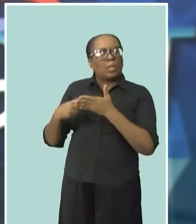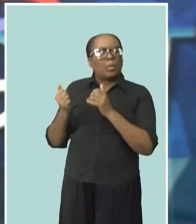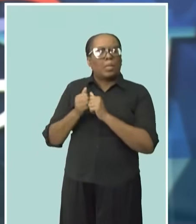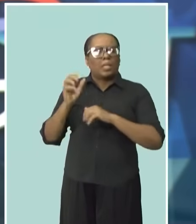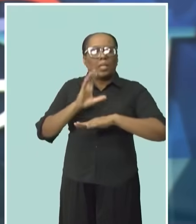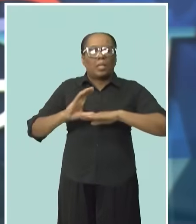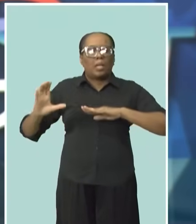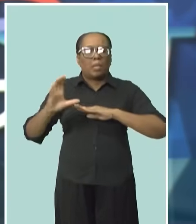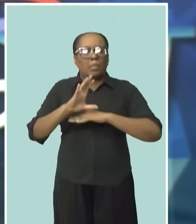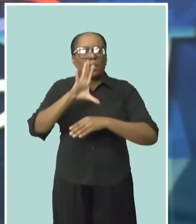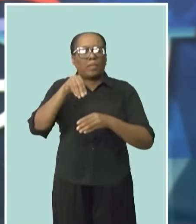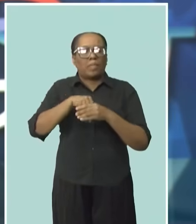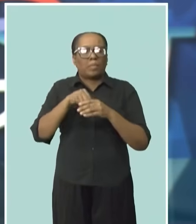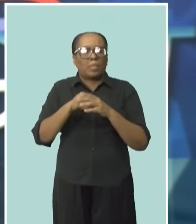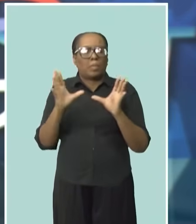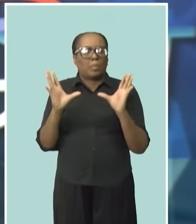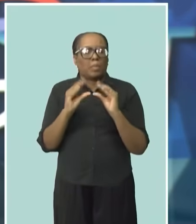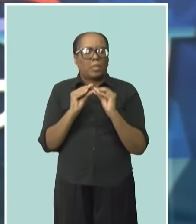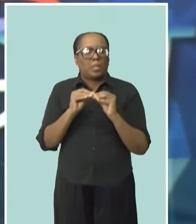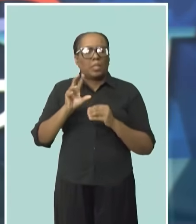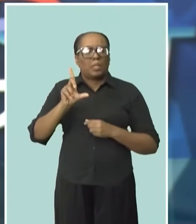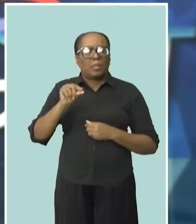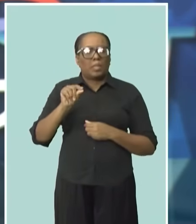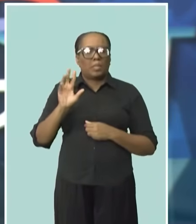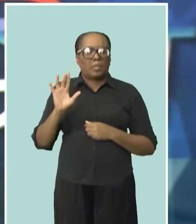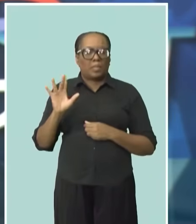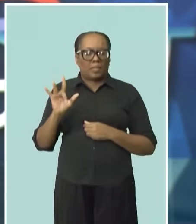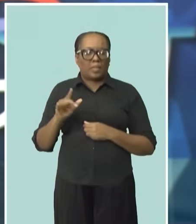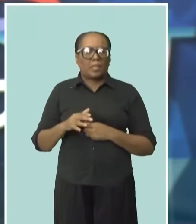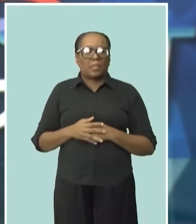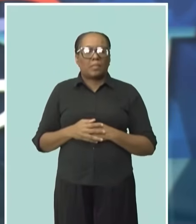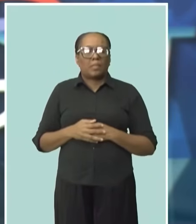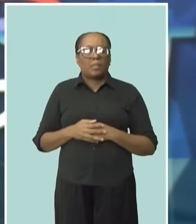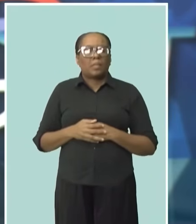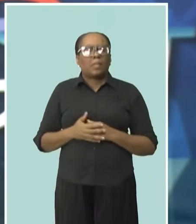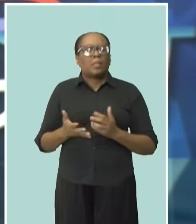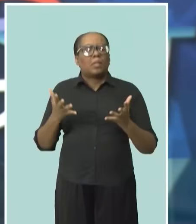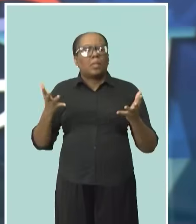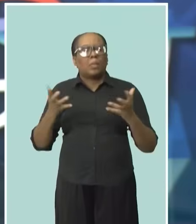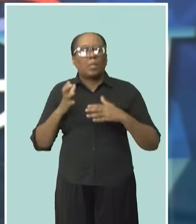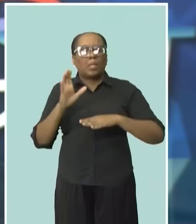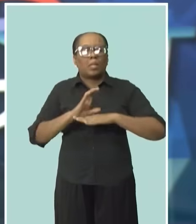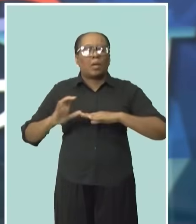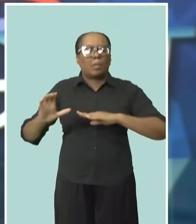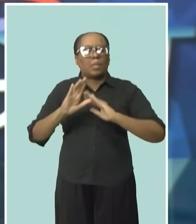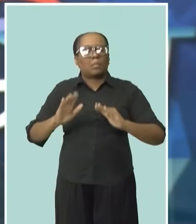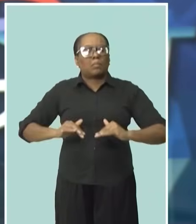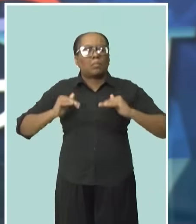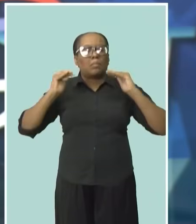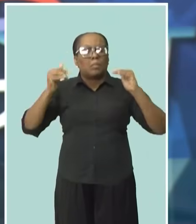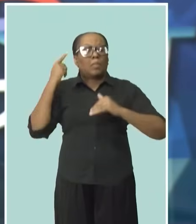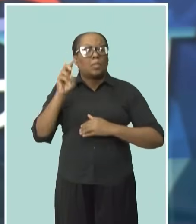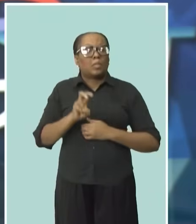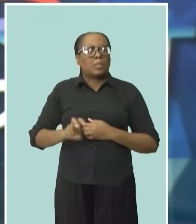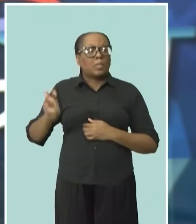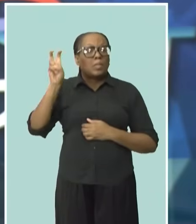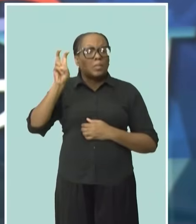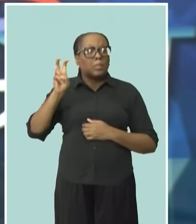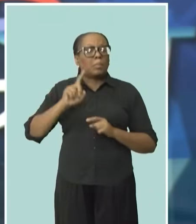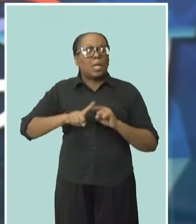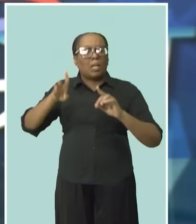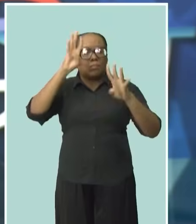Forum 2025. The forum also succeeded in raising the profile of the region, not only as a tourism destination, but